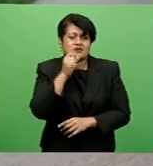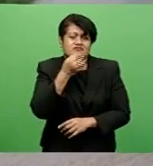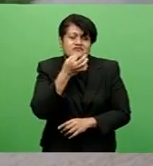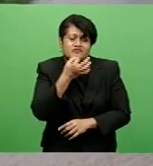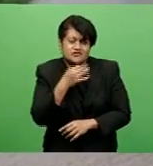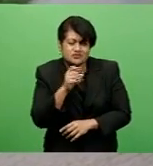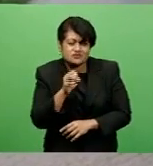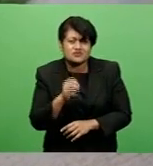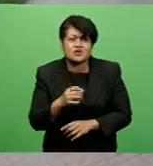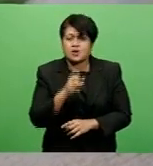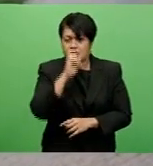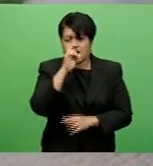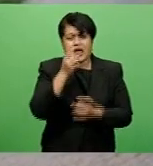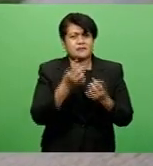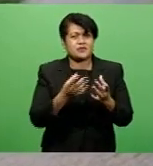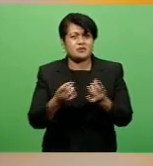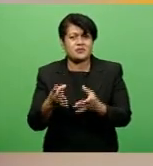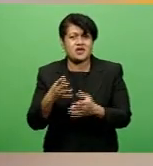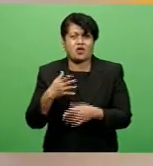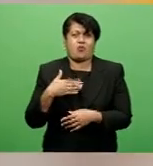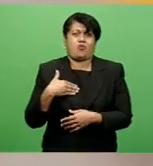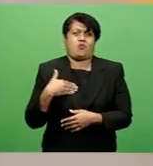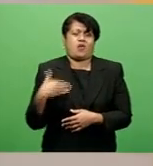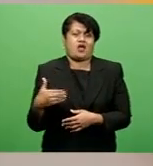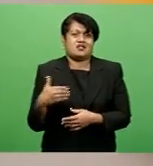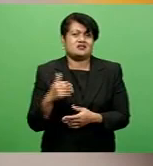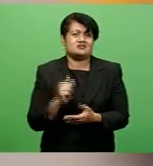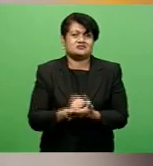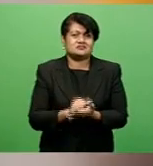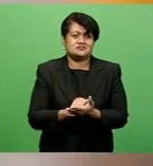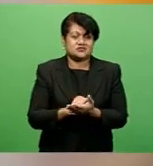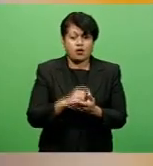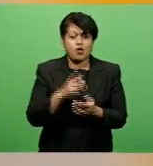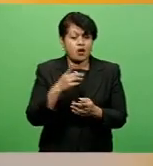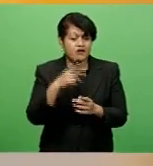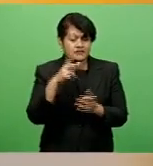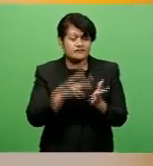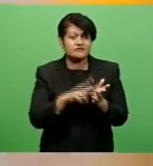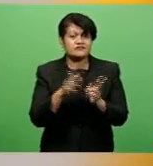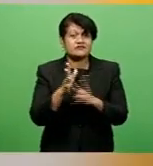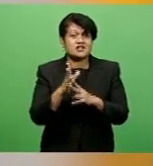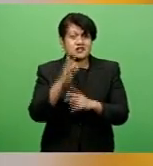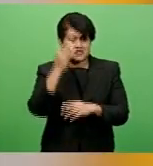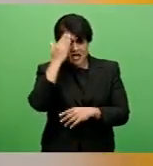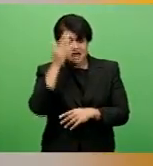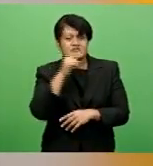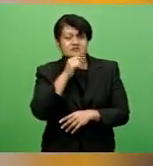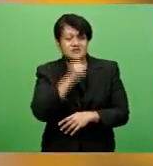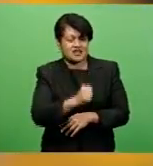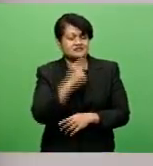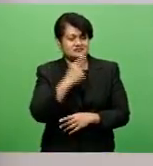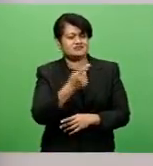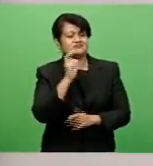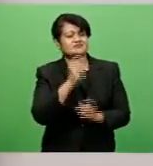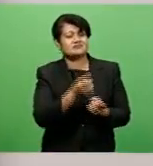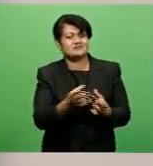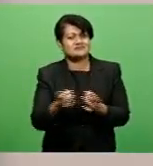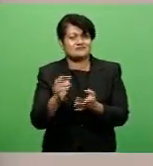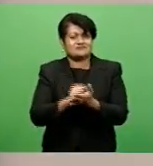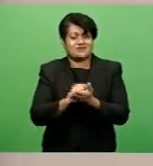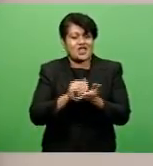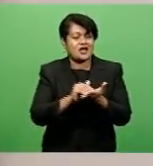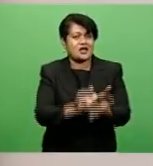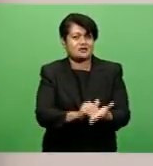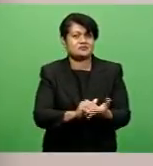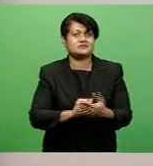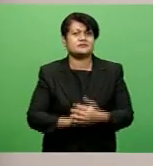prepare well. Our village headman has called on everyone to move as soon as floodwaters started affecting us. The